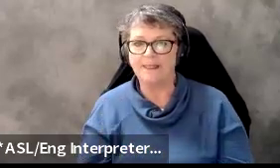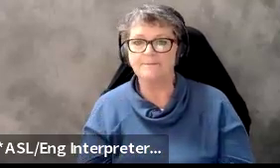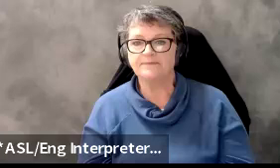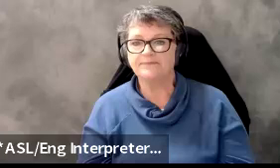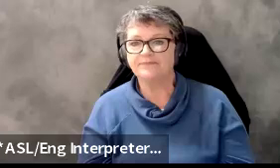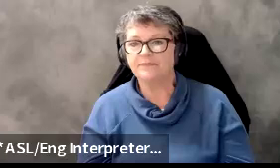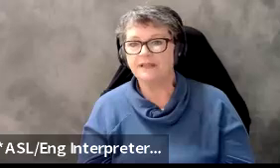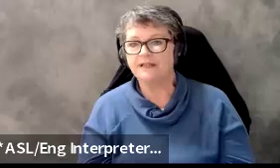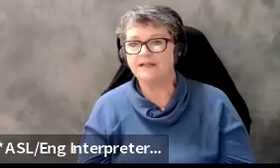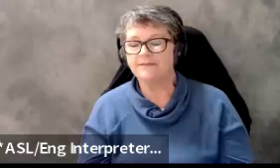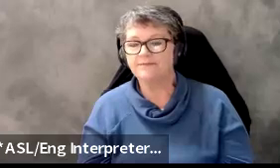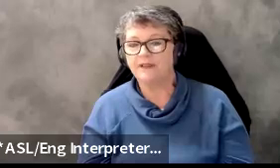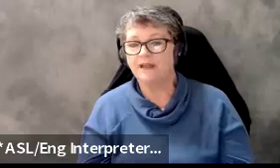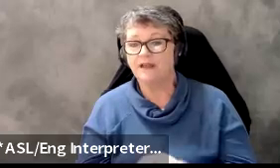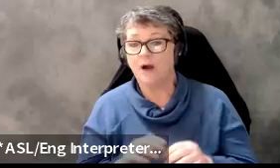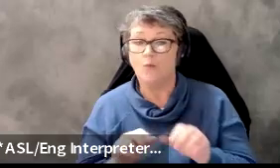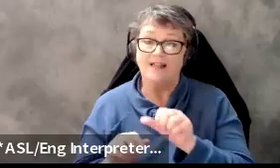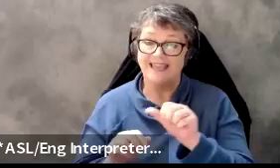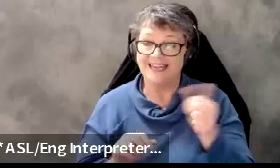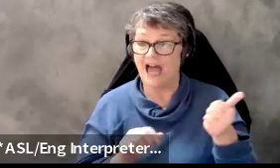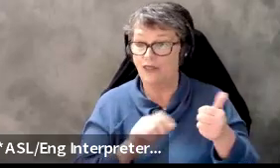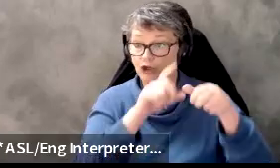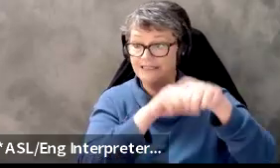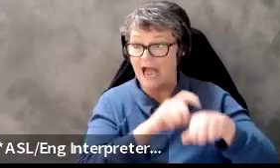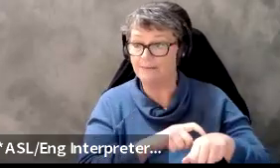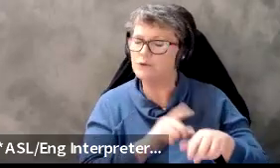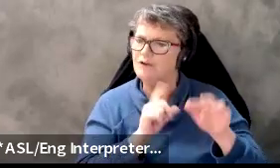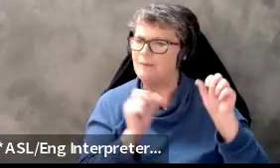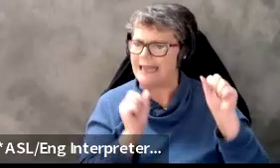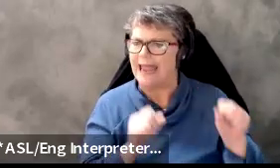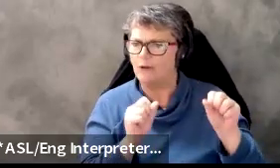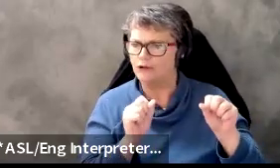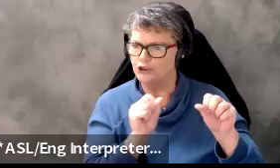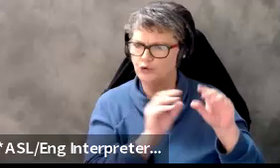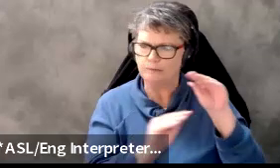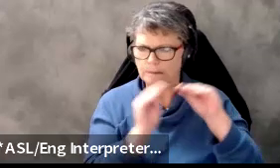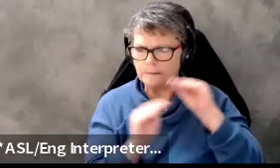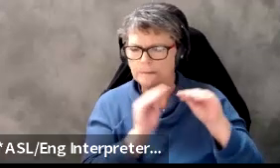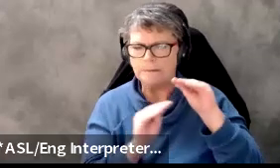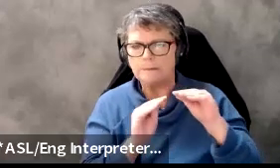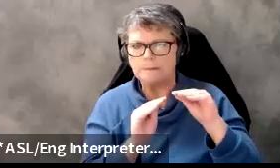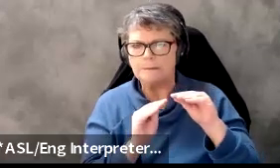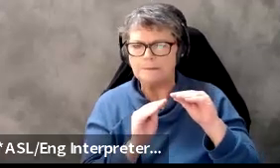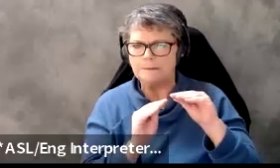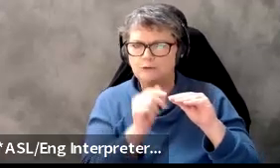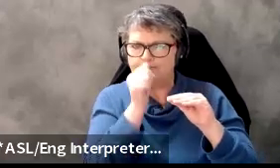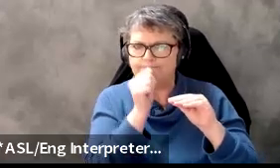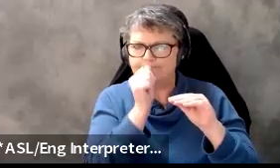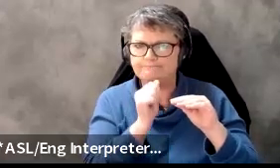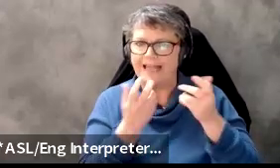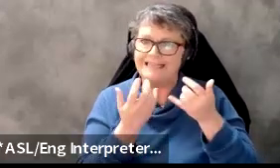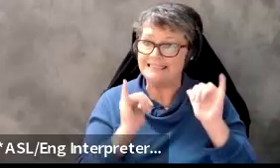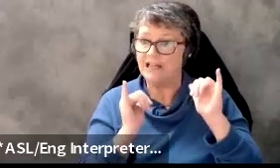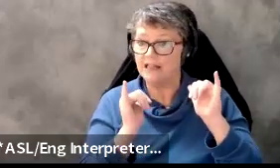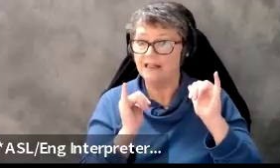And while in other times we might have been able to weather that and still kind